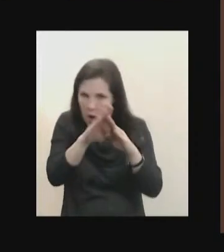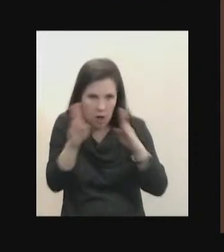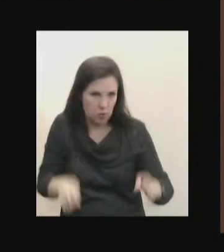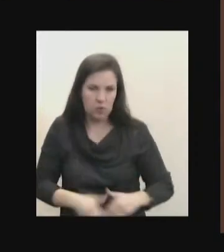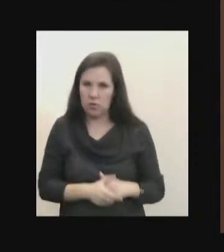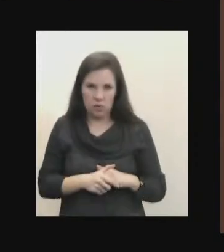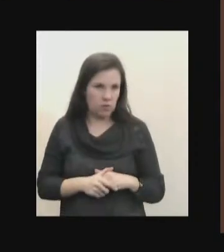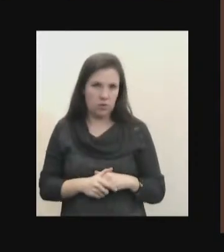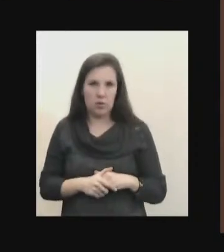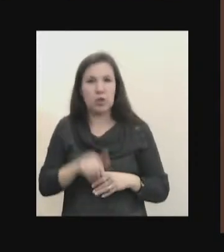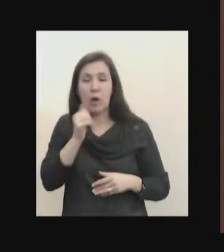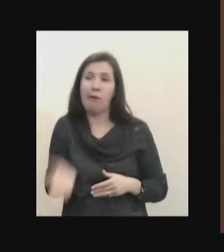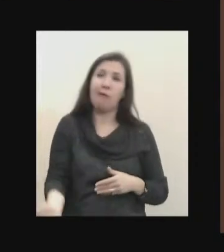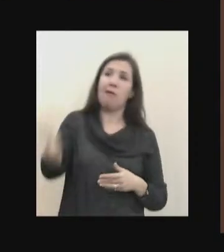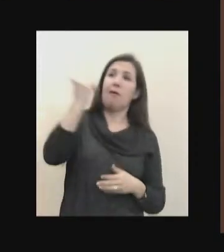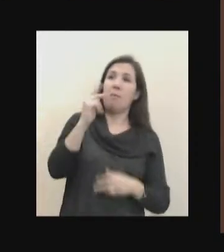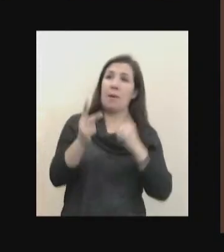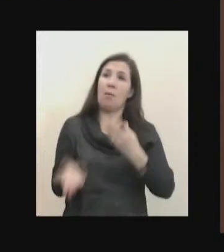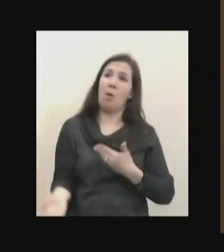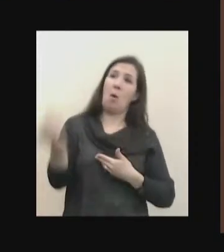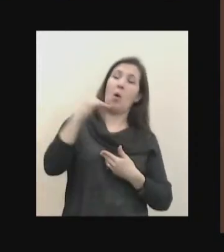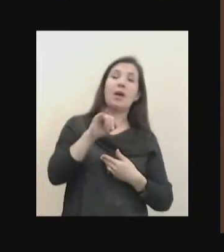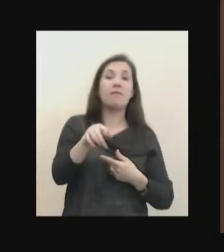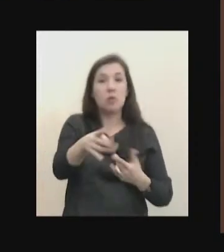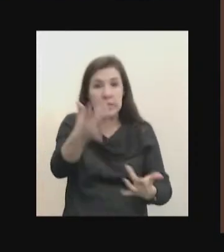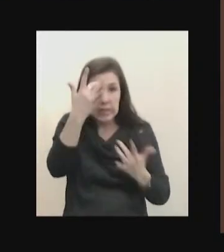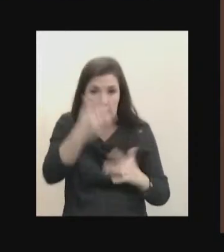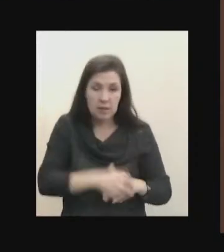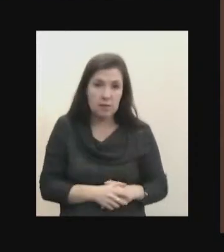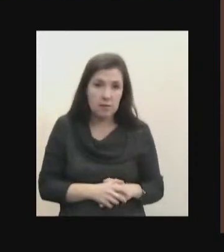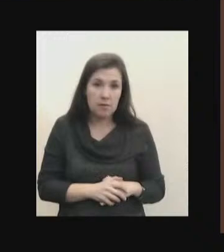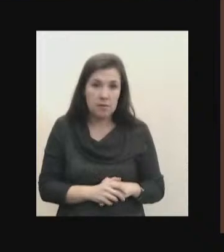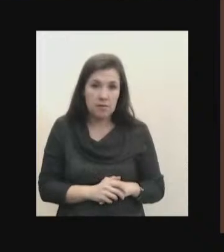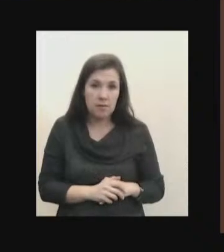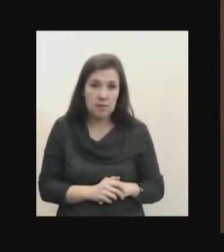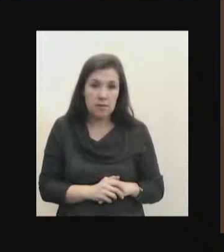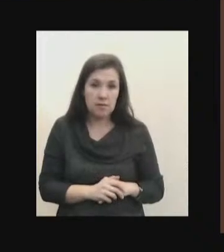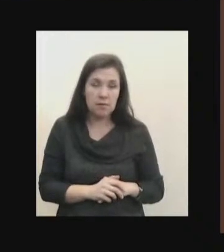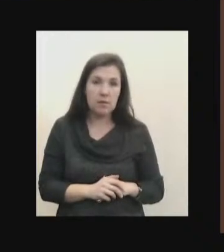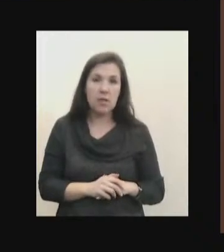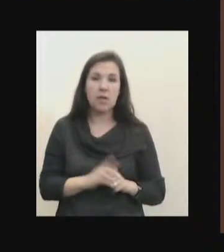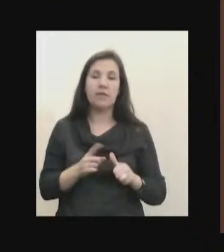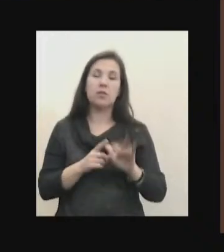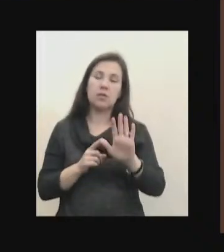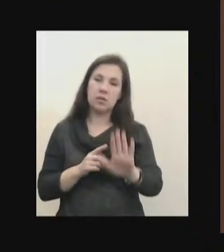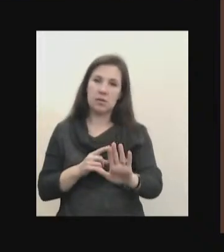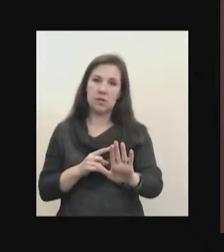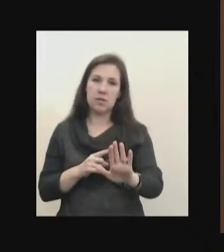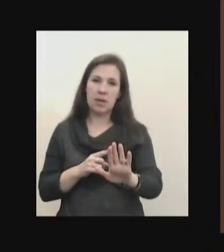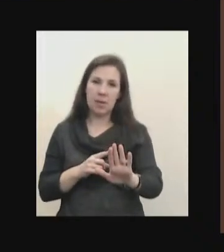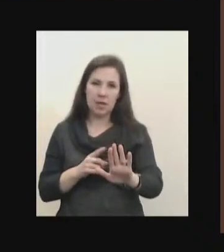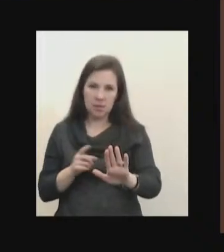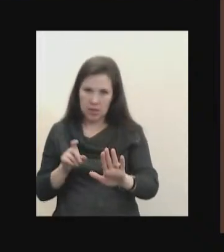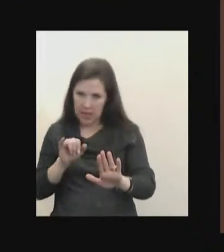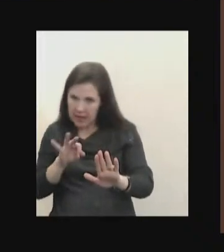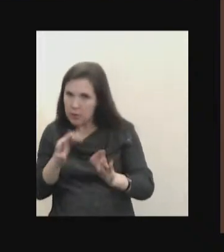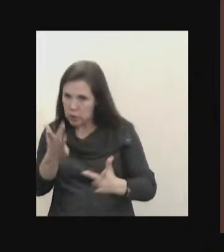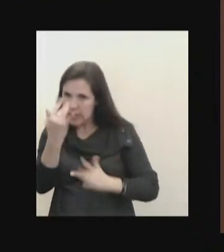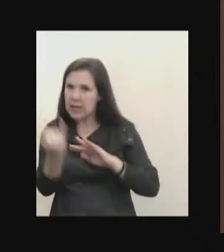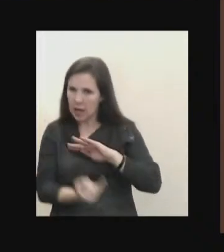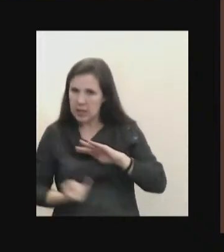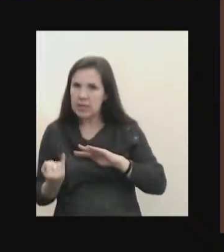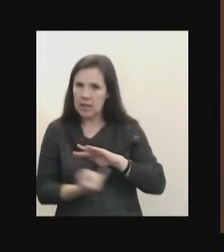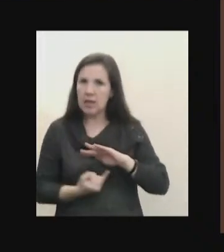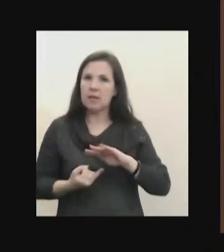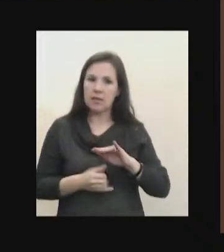other people come to your house if you're sick. Even if you've, first off, you're supposed to be isolated if you are in quarantine